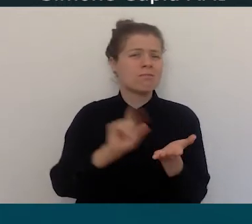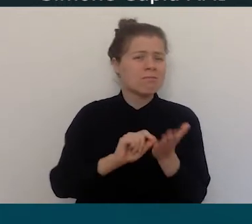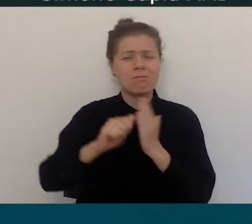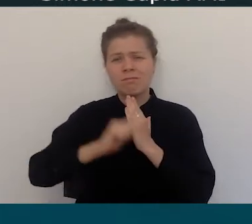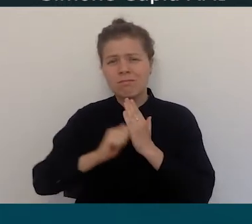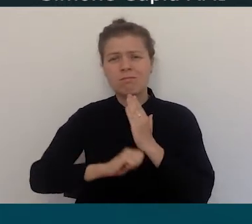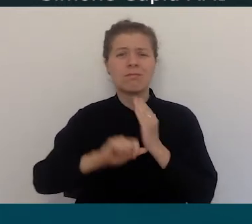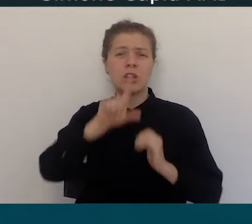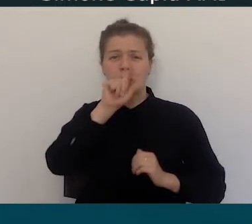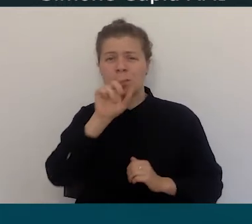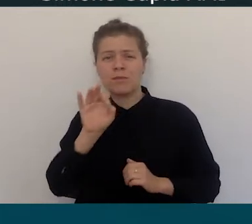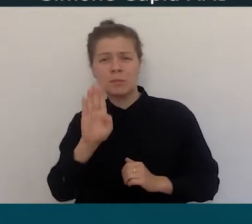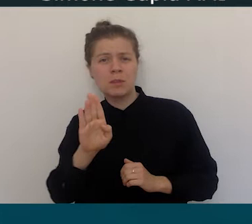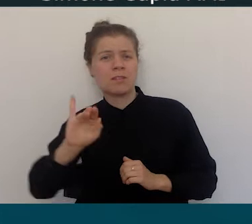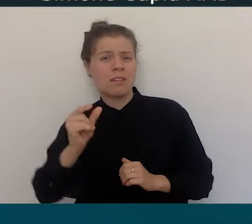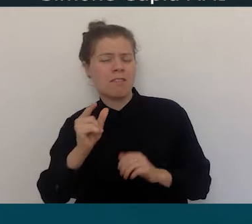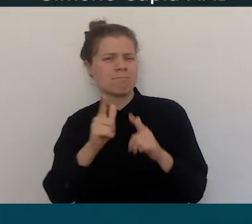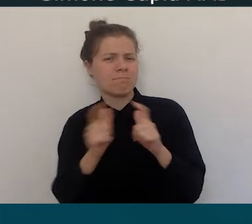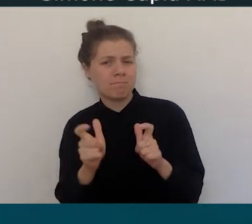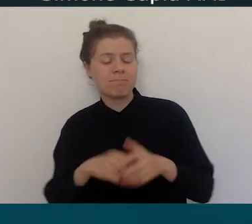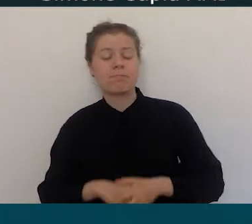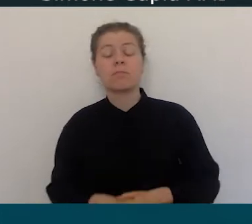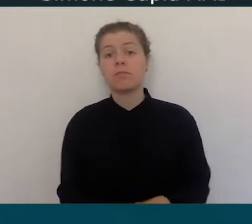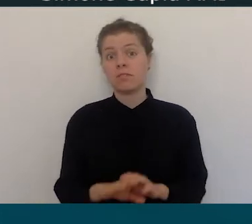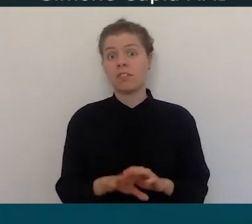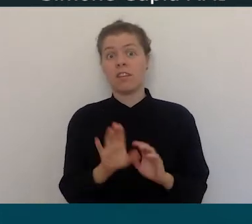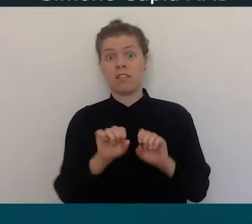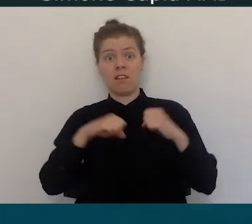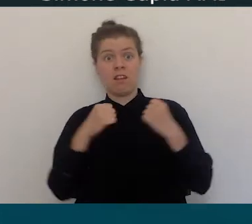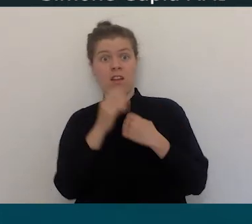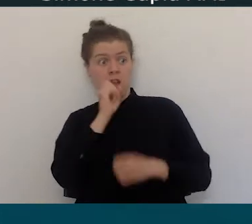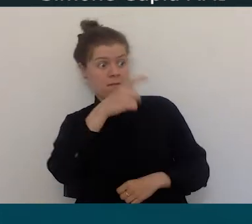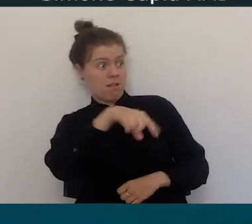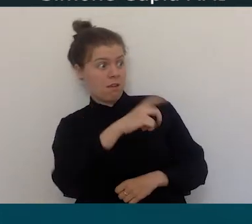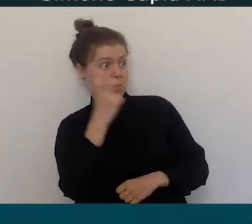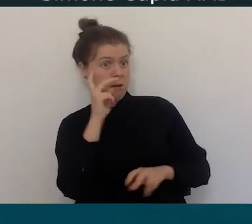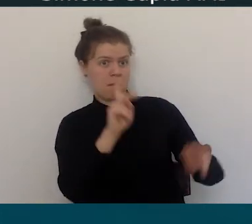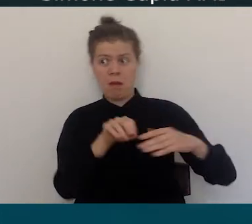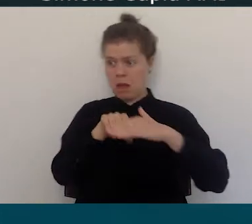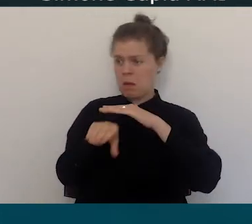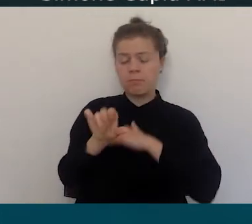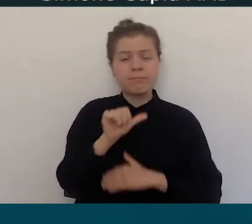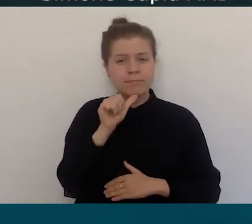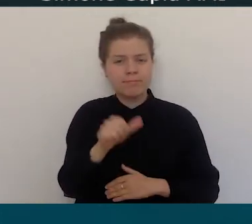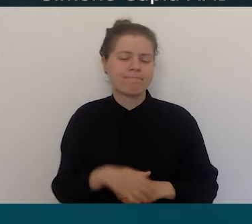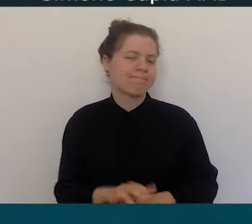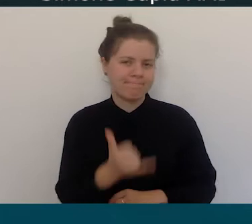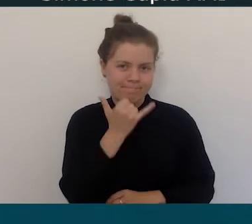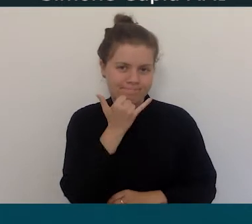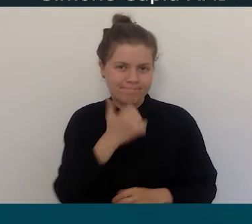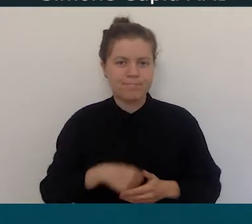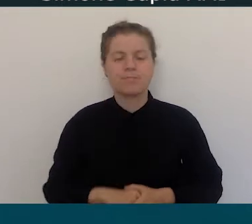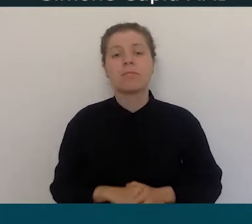media platforms. And the societal misconception is that blind people do not use these mediums. But